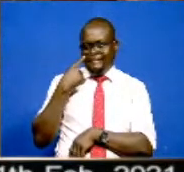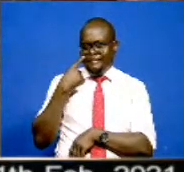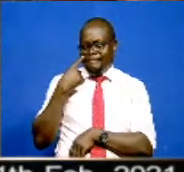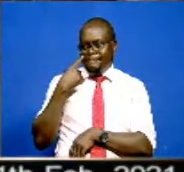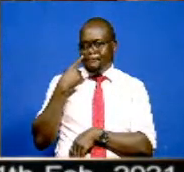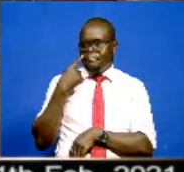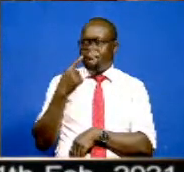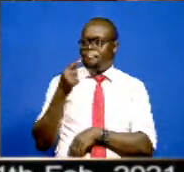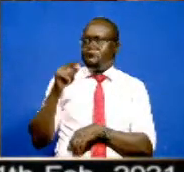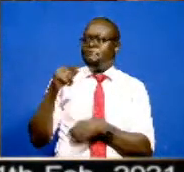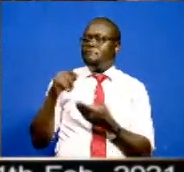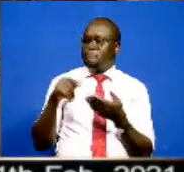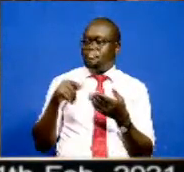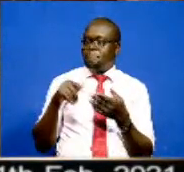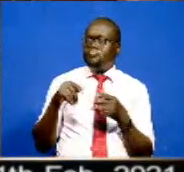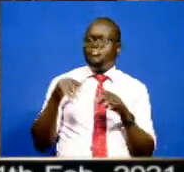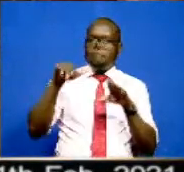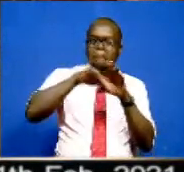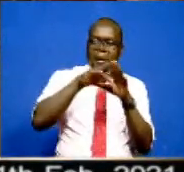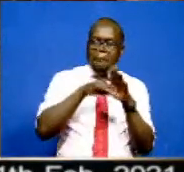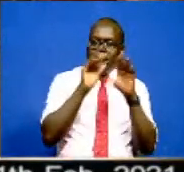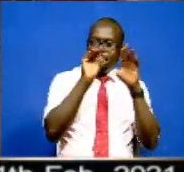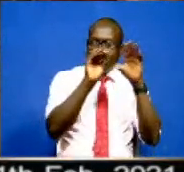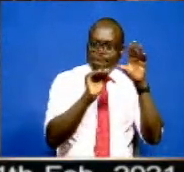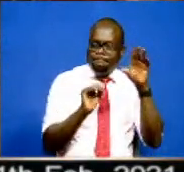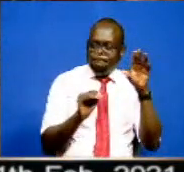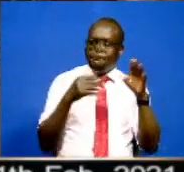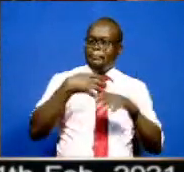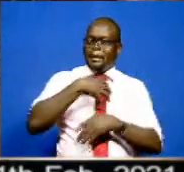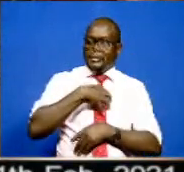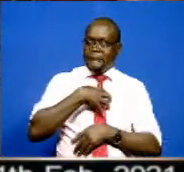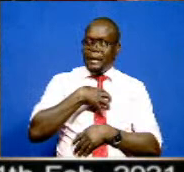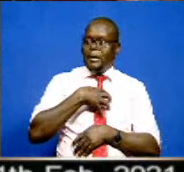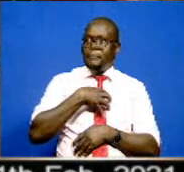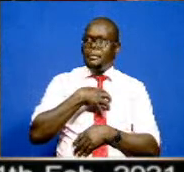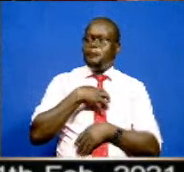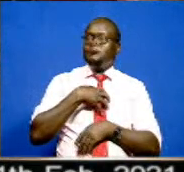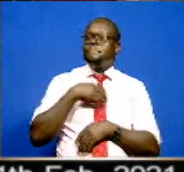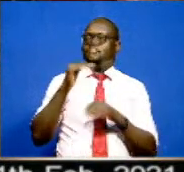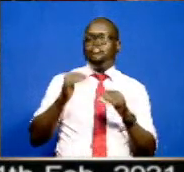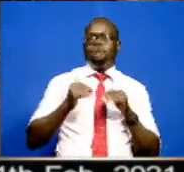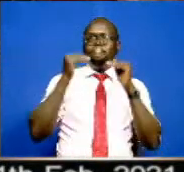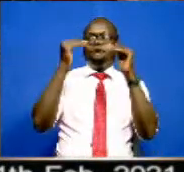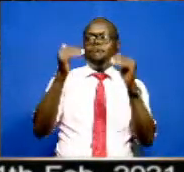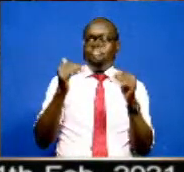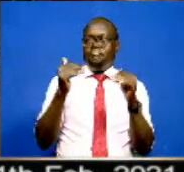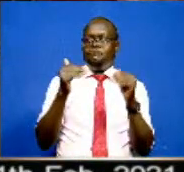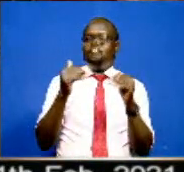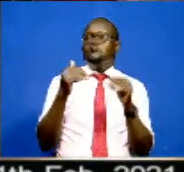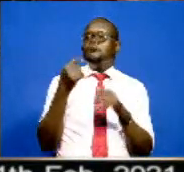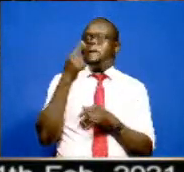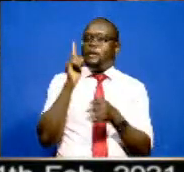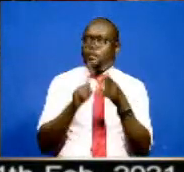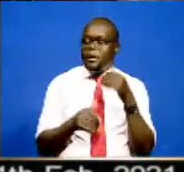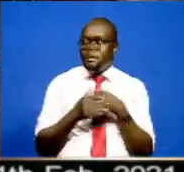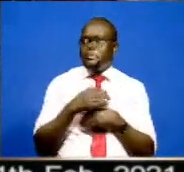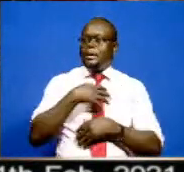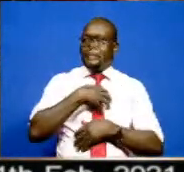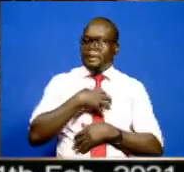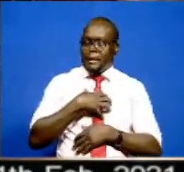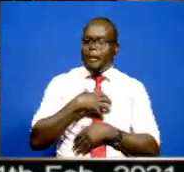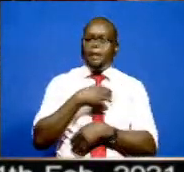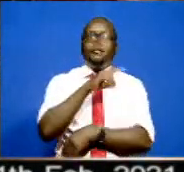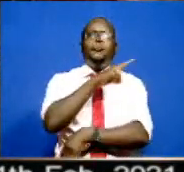ranks of the military in the country, you can only retire as a major and going up. But you have just said retired